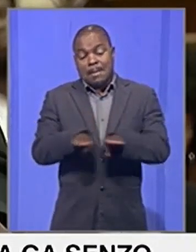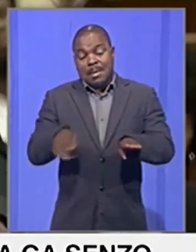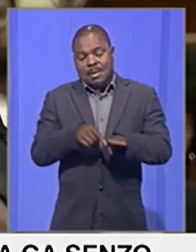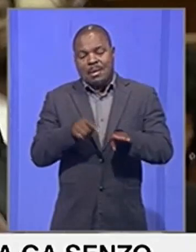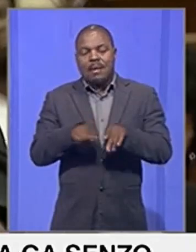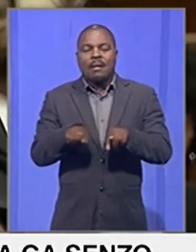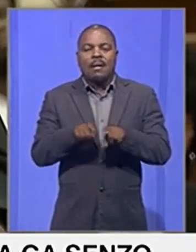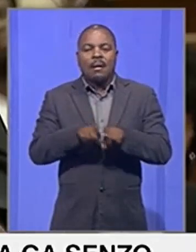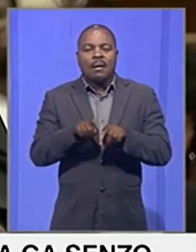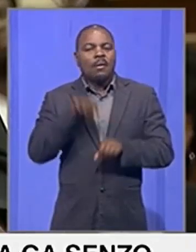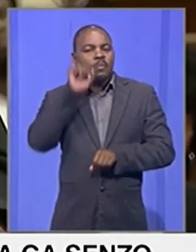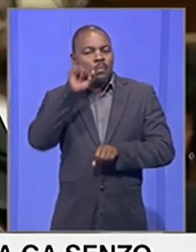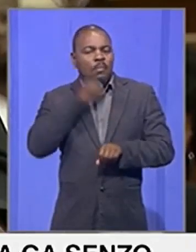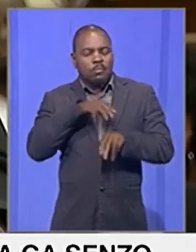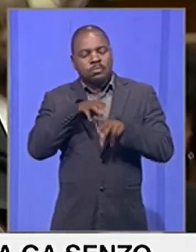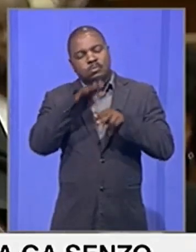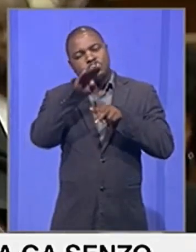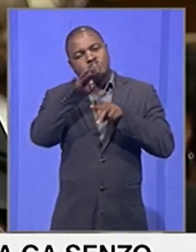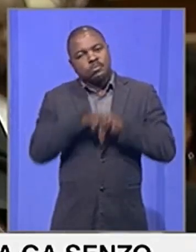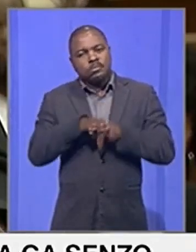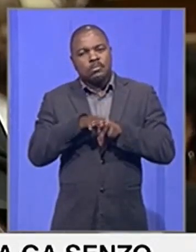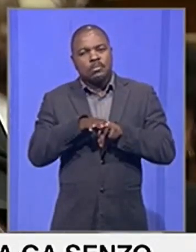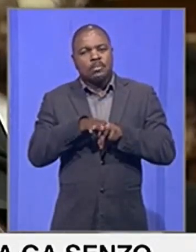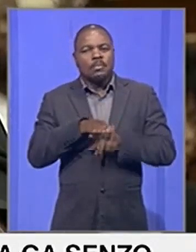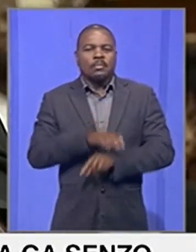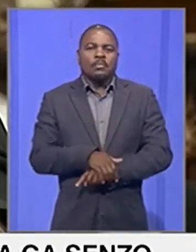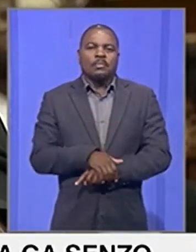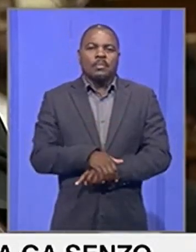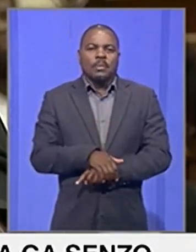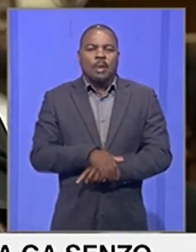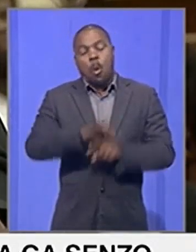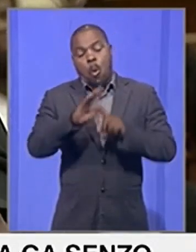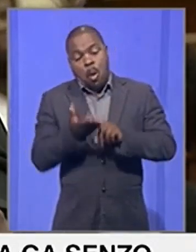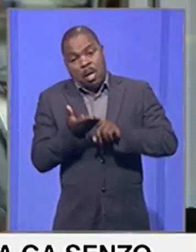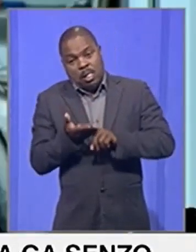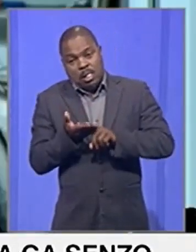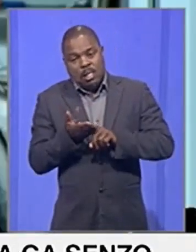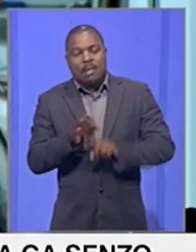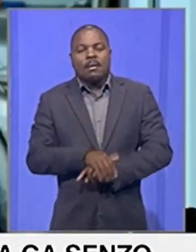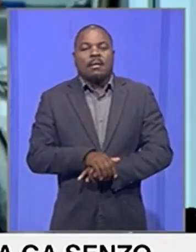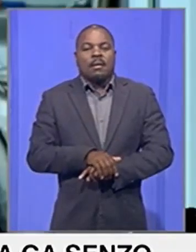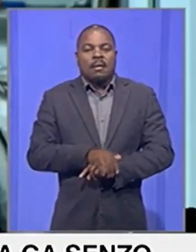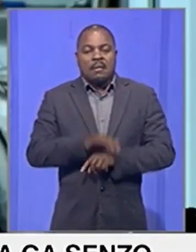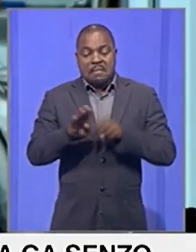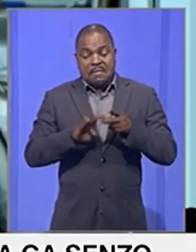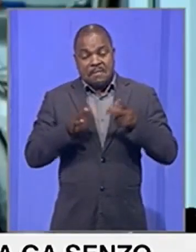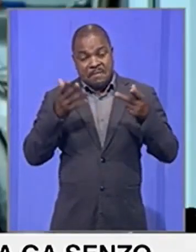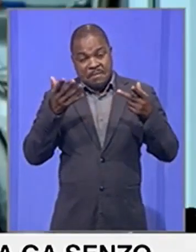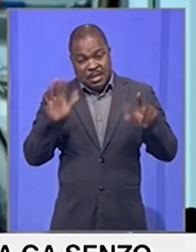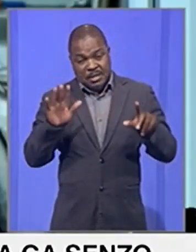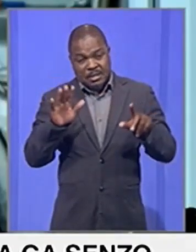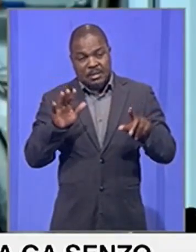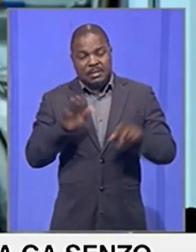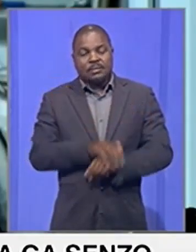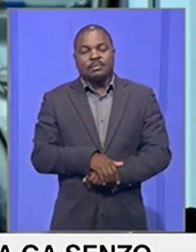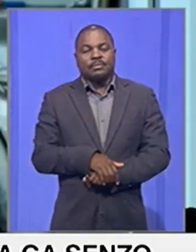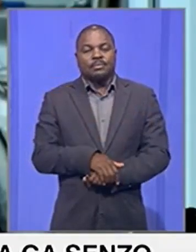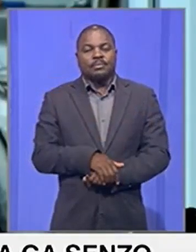my private part. And then from under. Sorry, under. From lapho kwathi